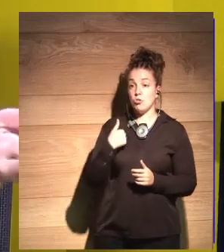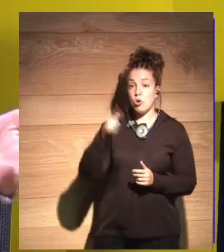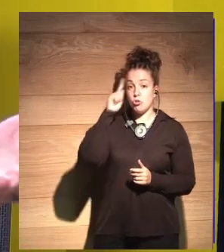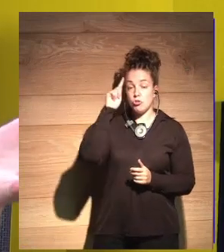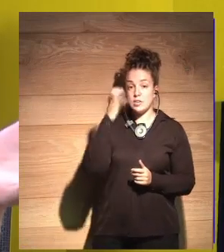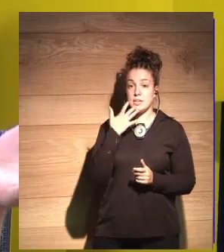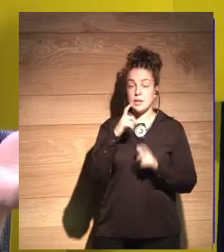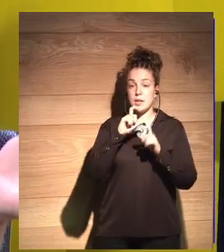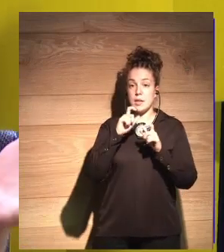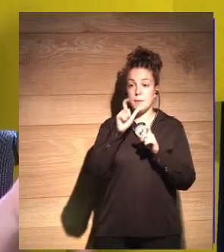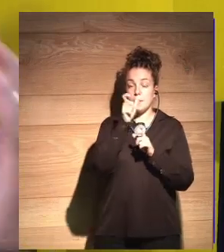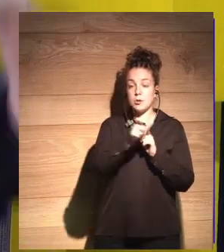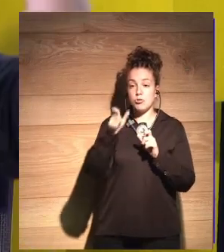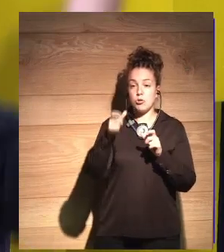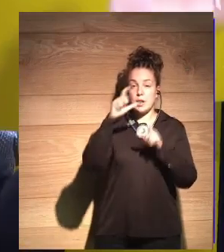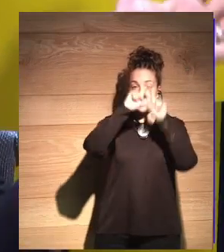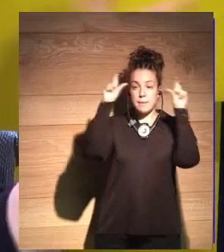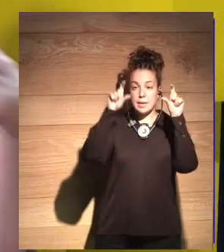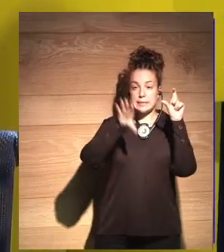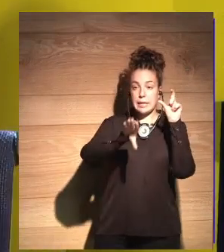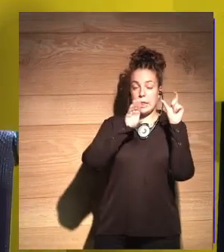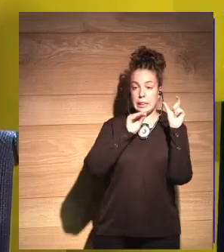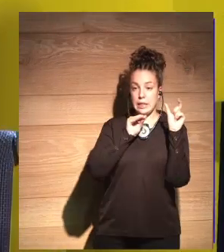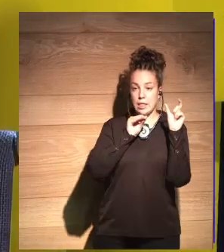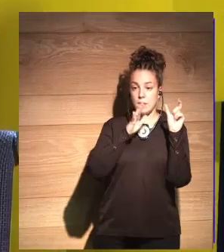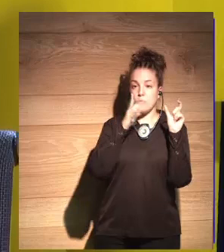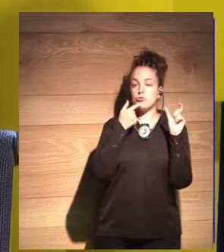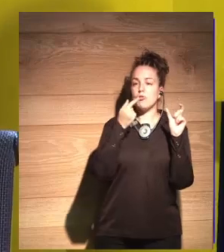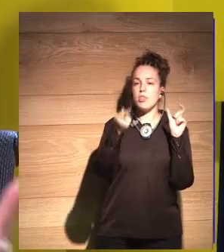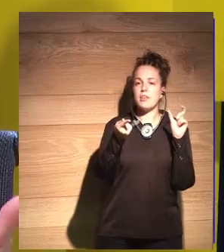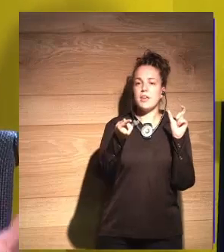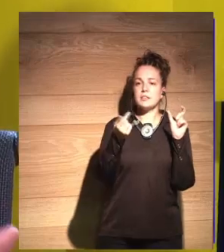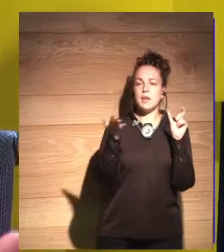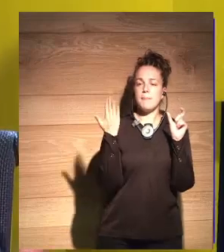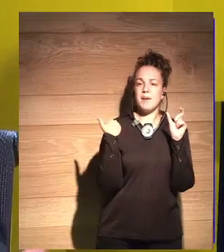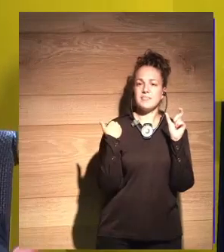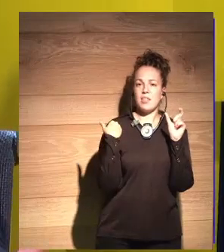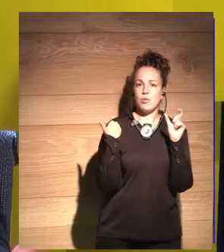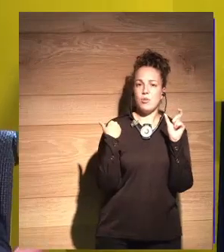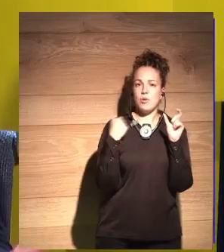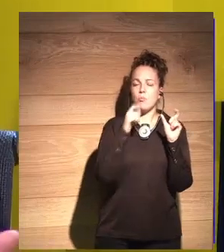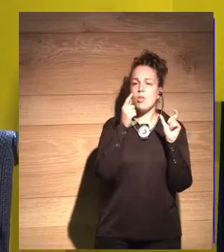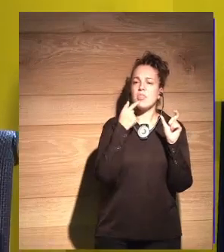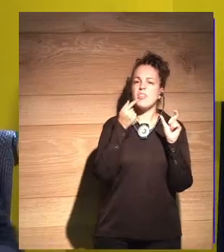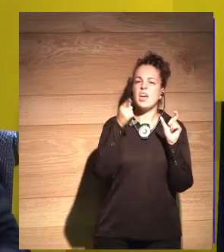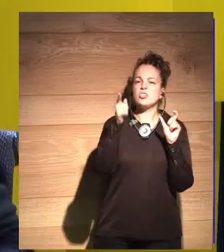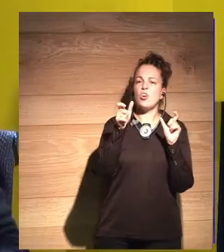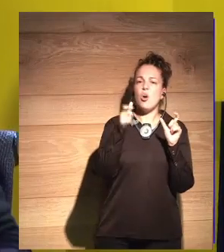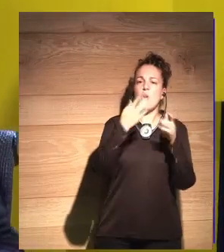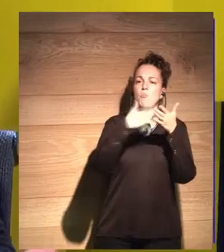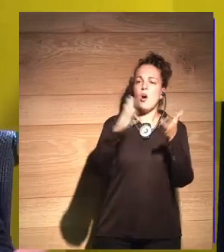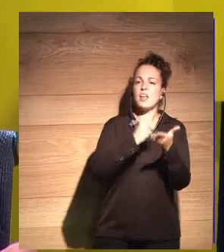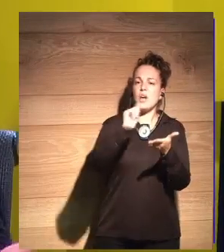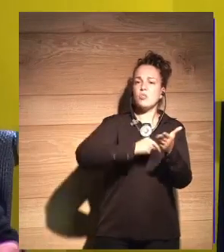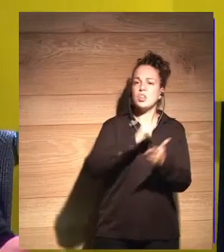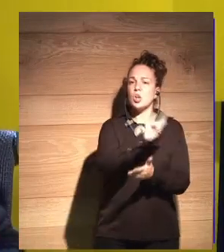hear about the one from Silicon Valley from the past. The past, they actually understood, why don't we hire a poet? Yeah. You know what I mean? To come